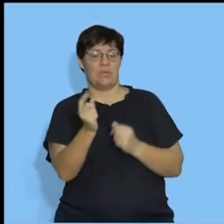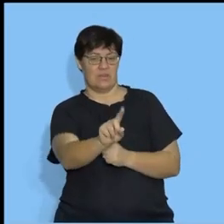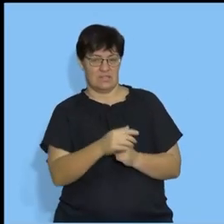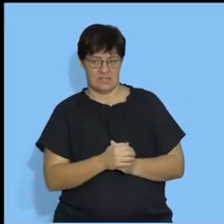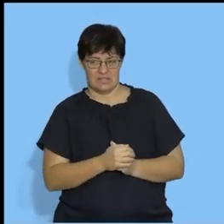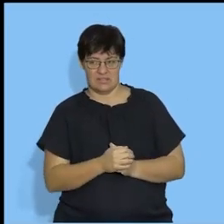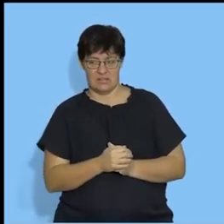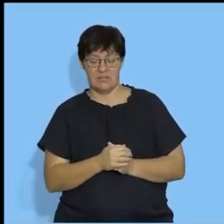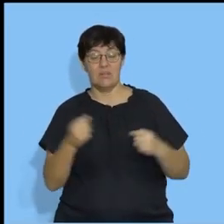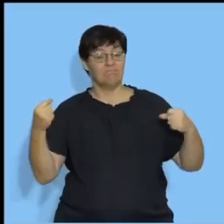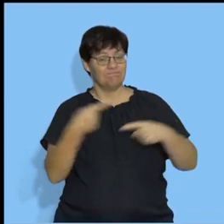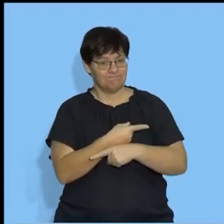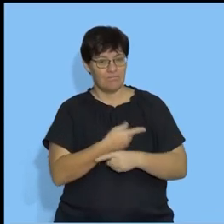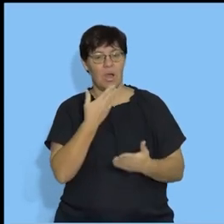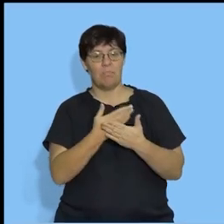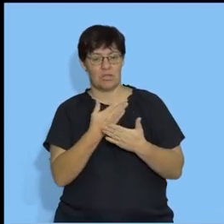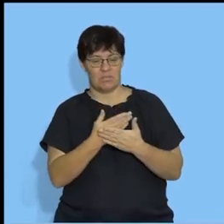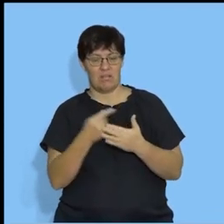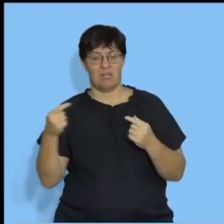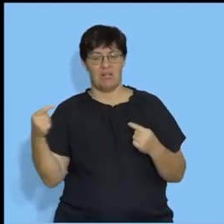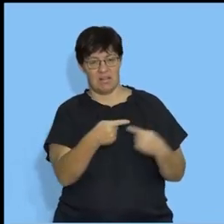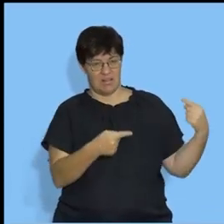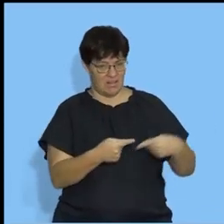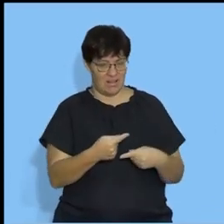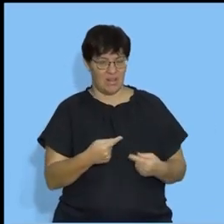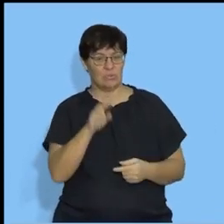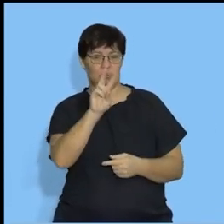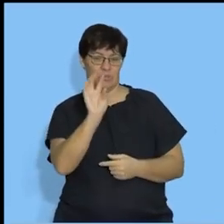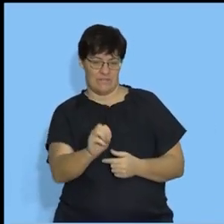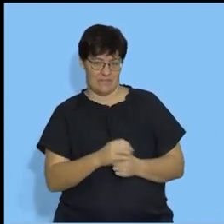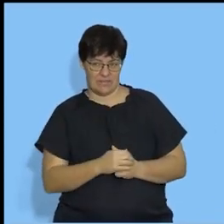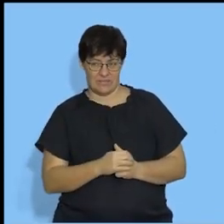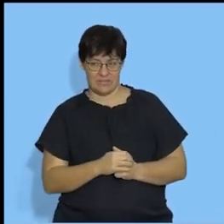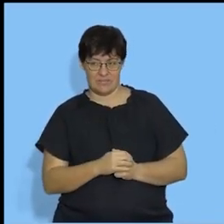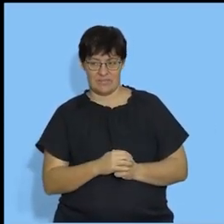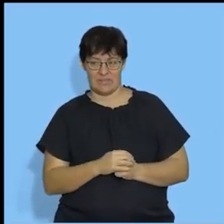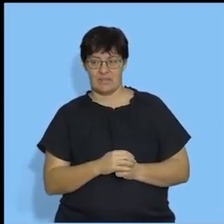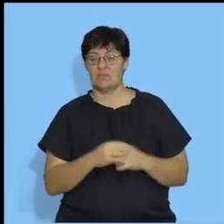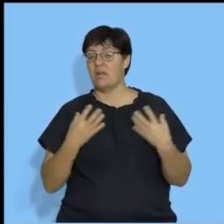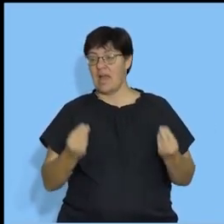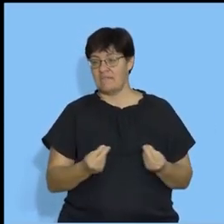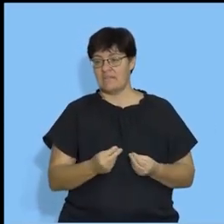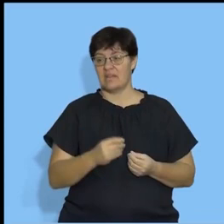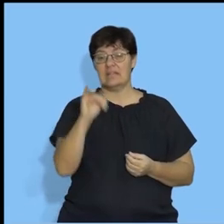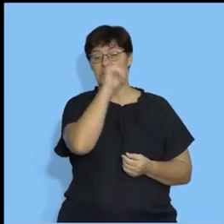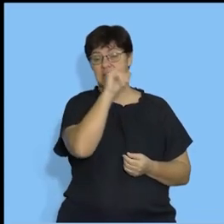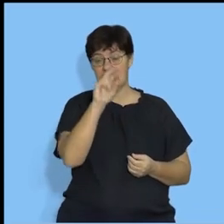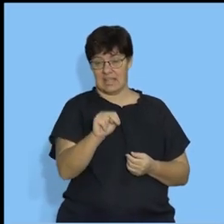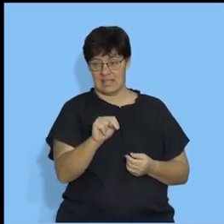2 possibilities here. If we read this equation from left to right, we can have zinc 2